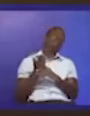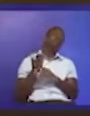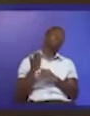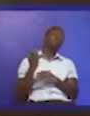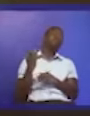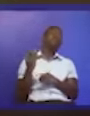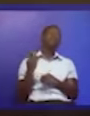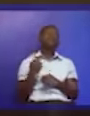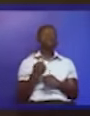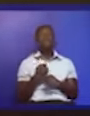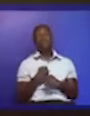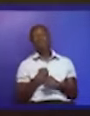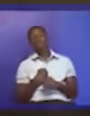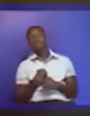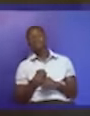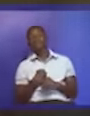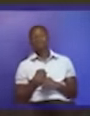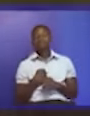through me.